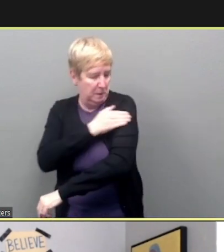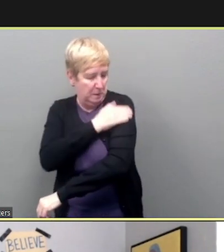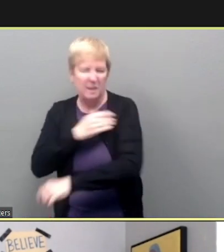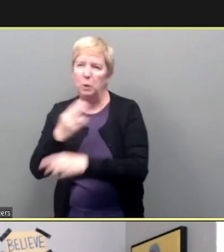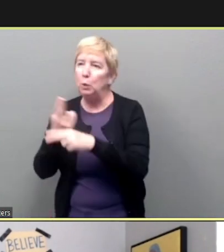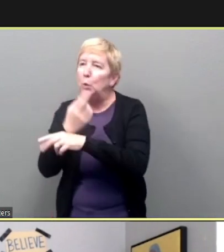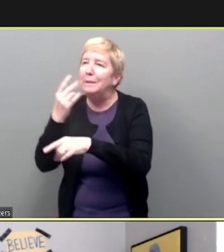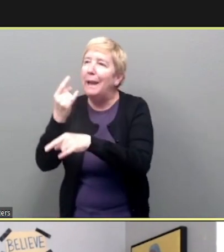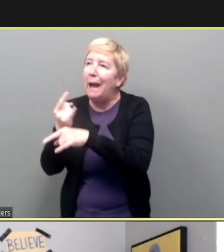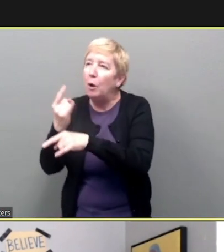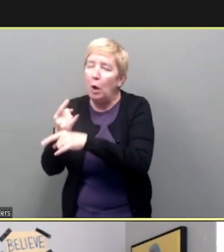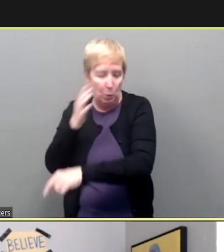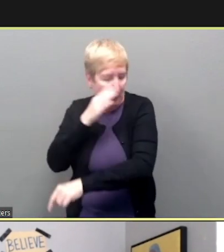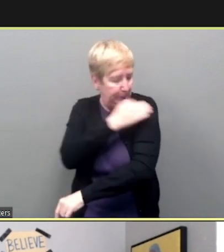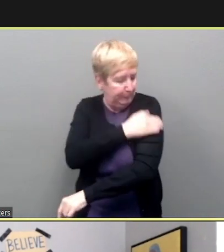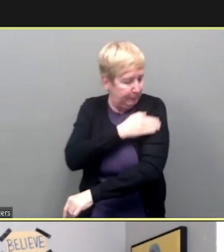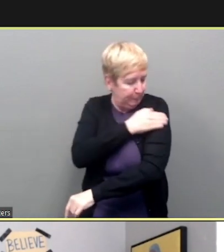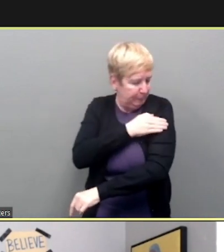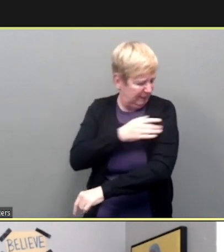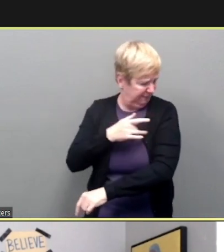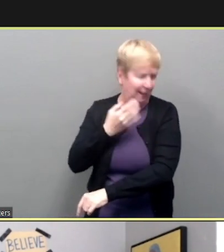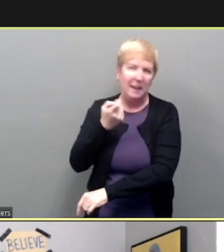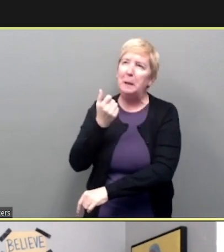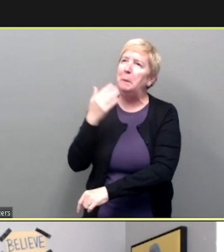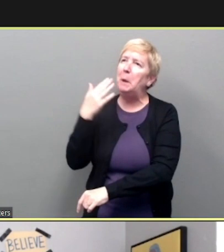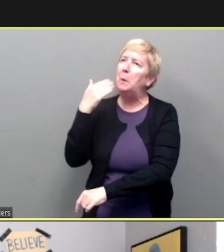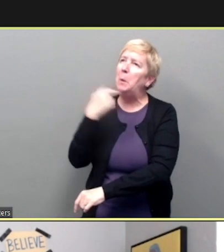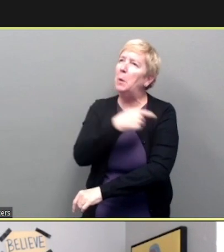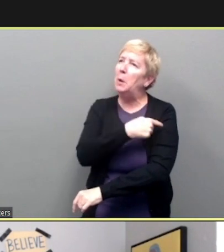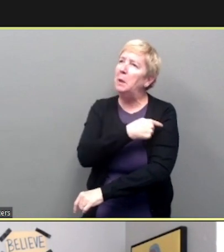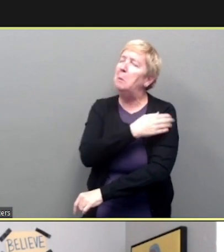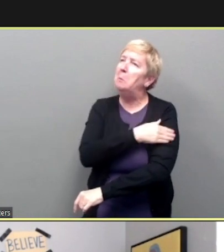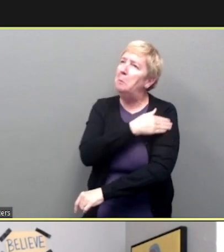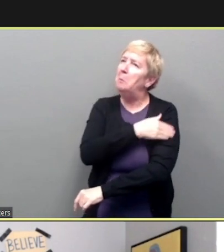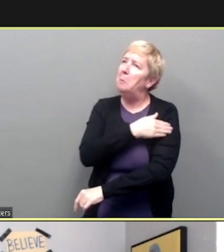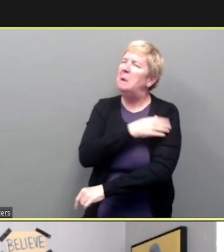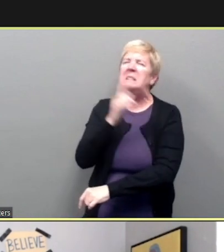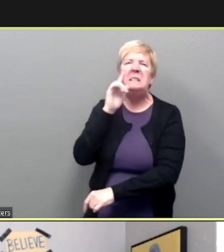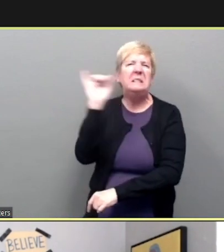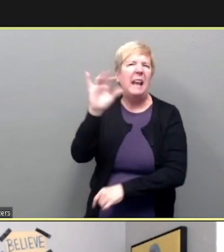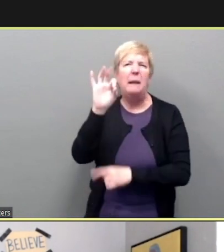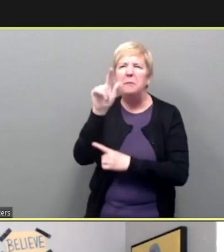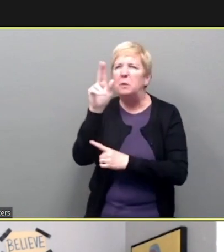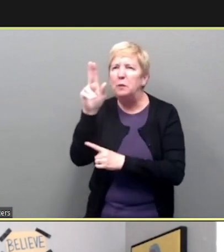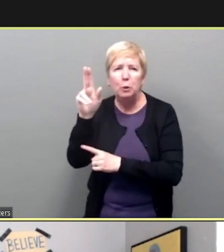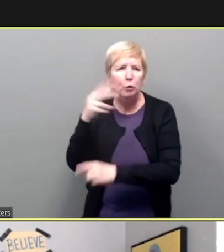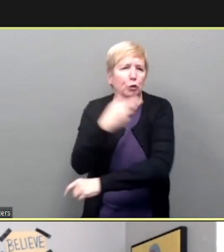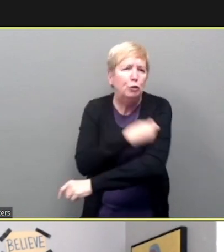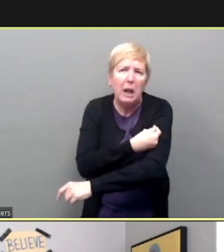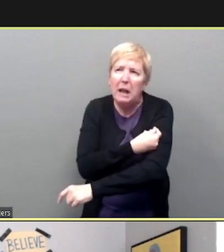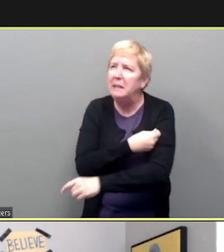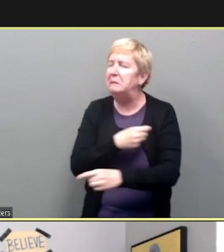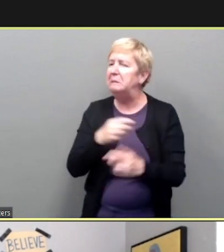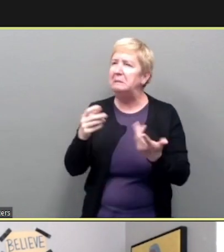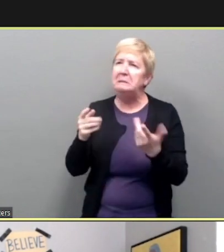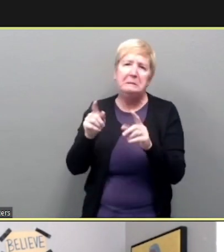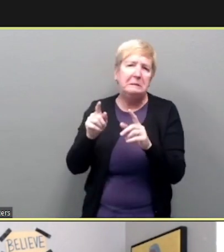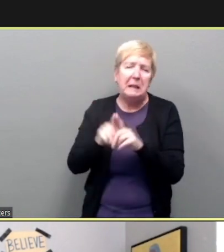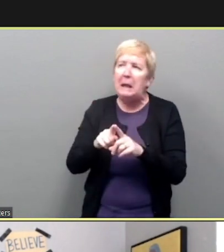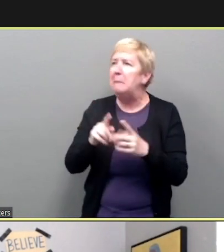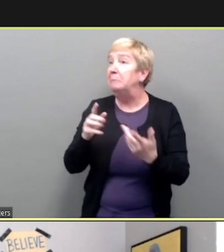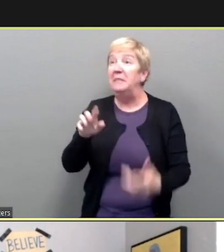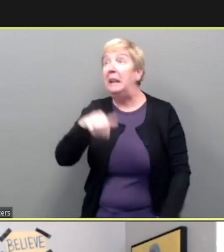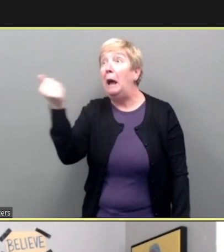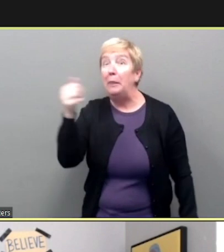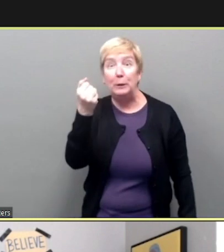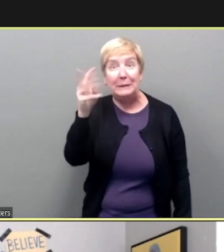alcohol pad. It feels a little bit cool, and this is like where you would normally get your flu vaccine or any of the other 16 shots that